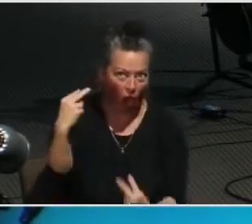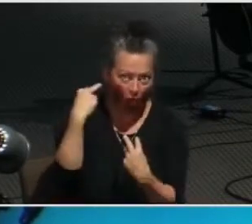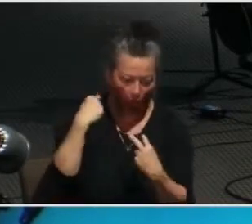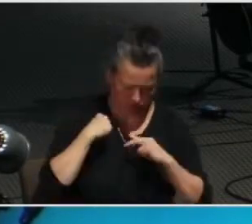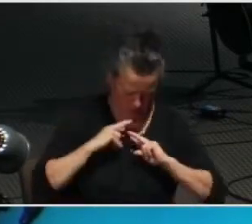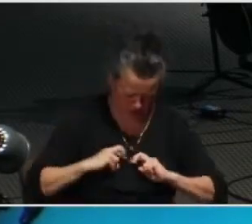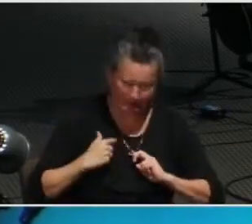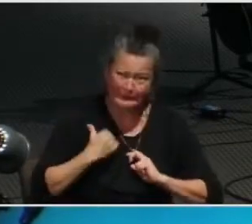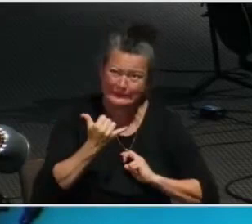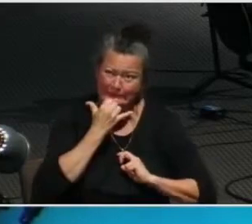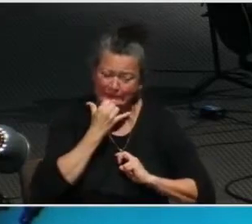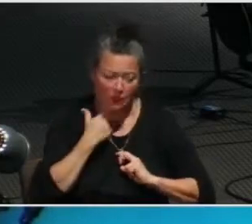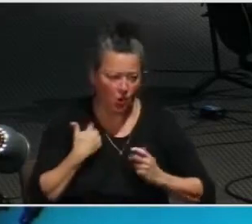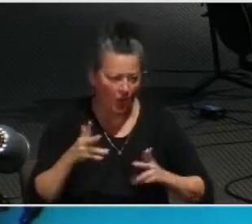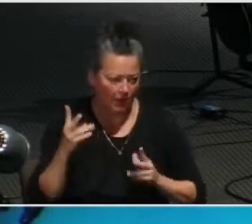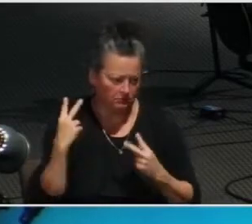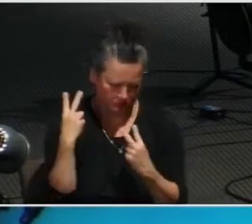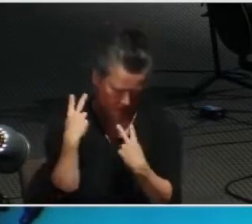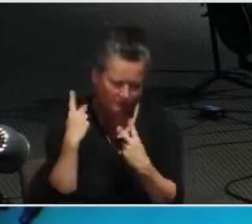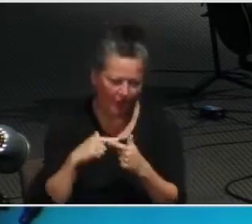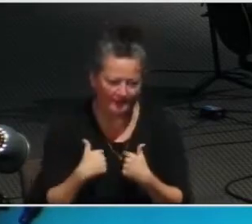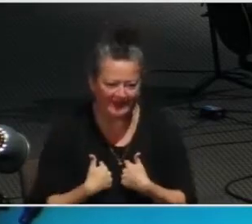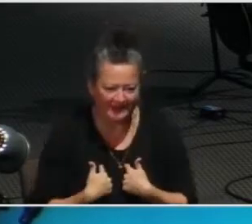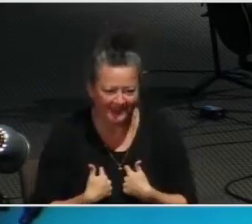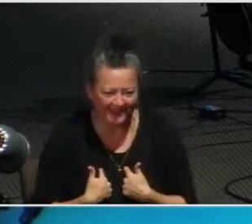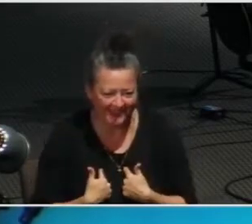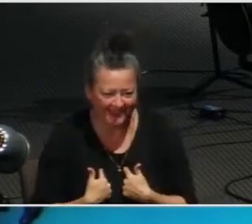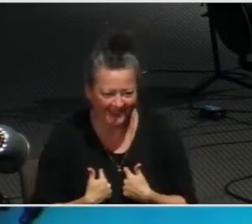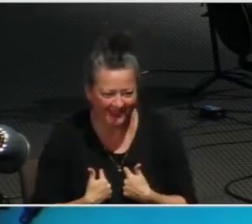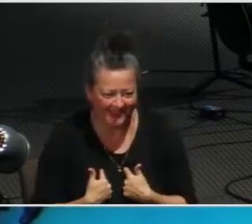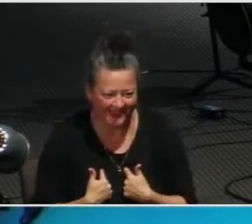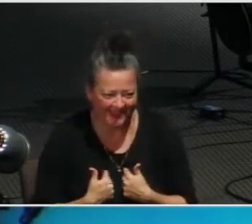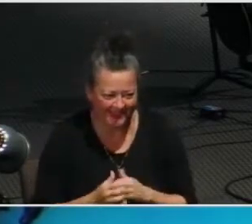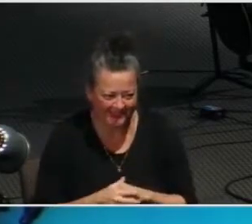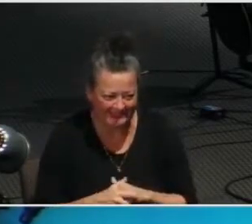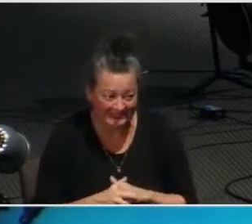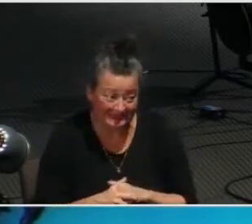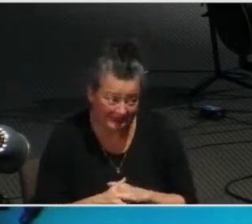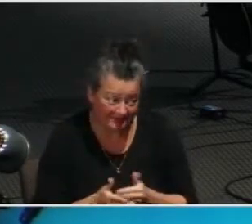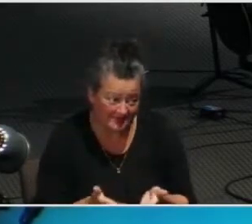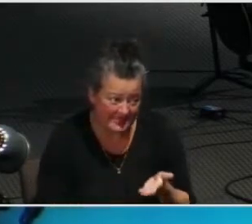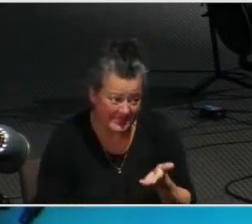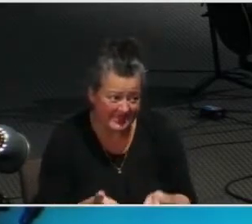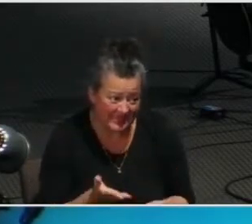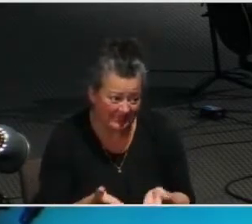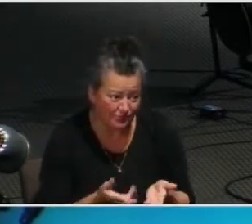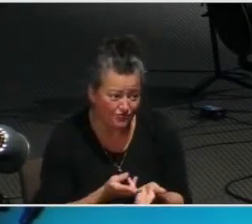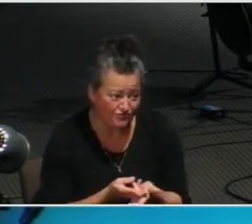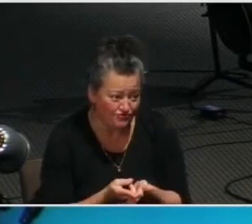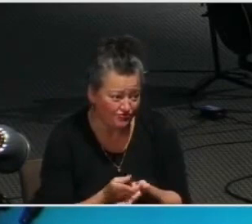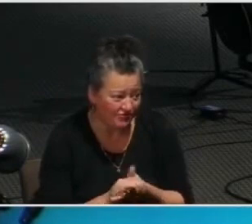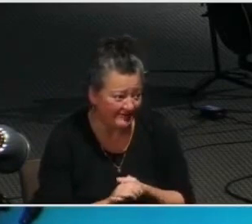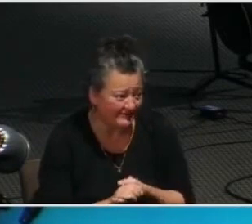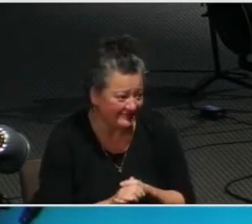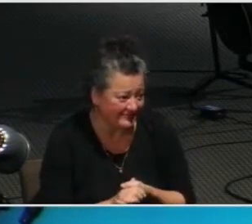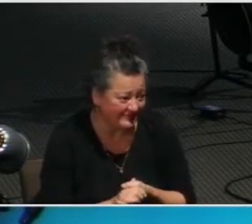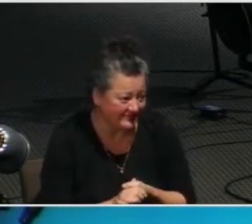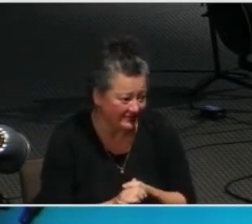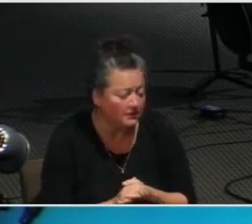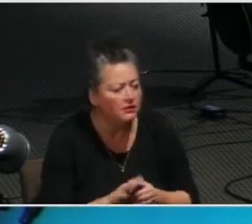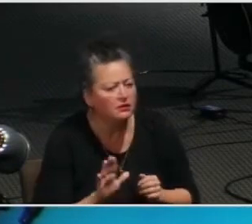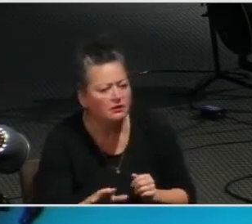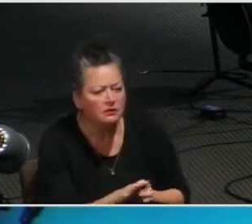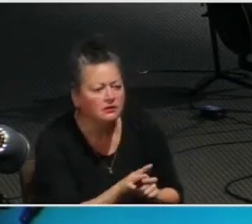deny that it's going to happen, maybe we'll be protected. Maybe it won't happen to us. But if you're a Christian here, you don't have to worry about